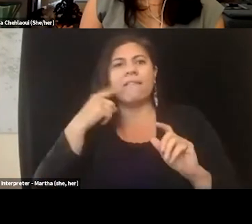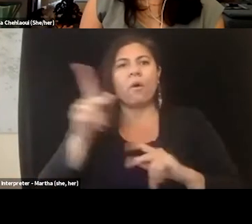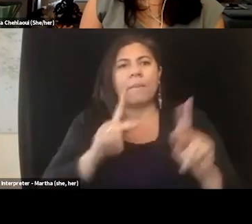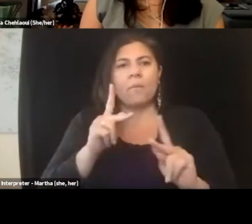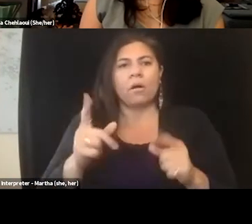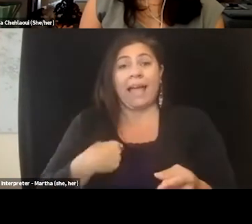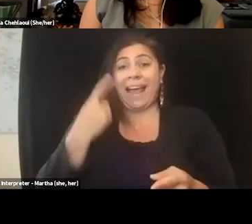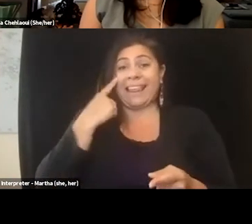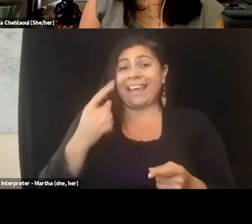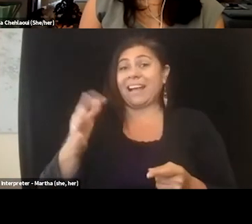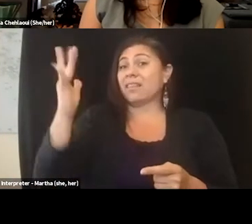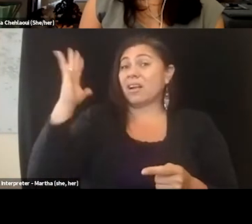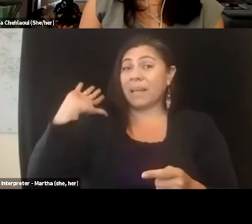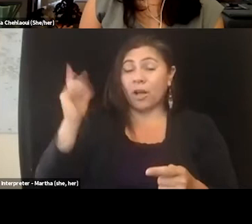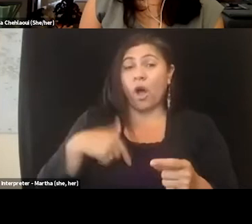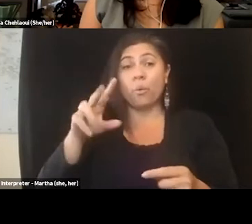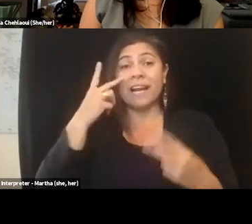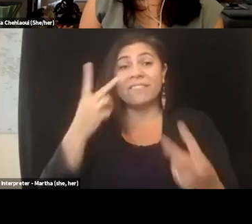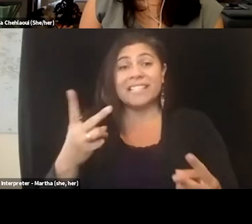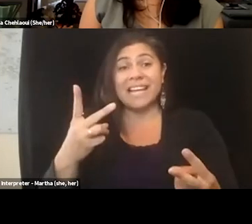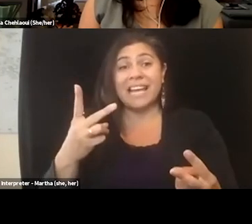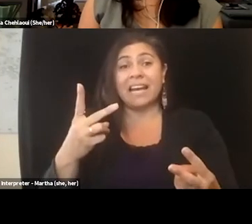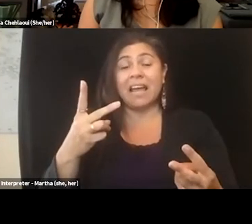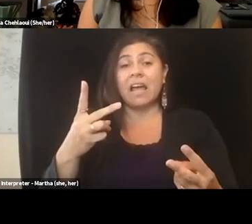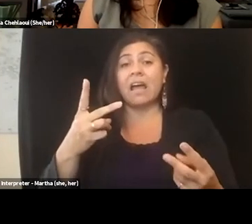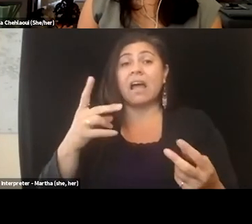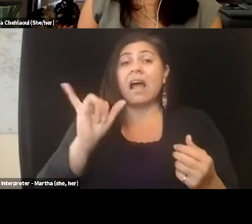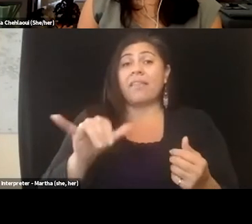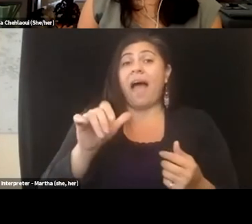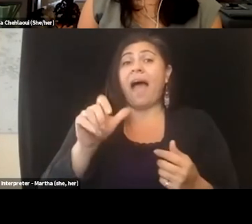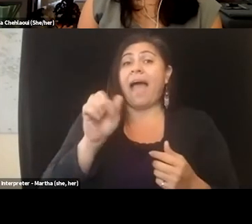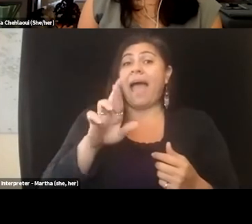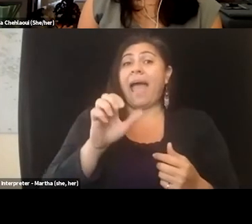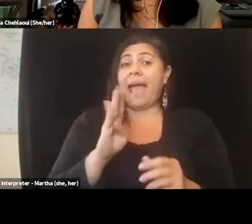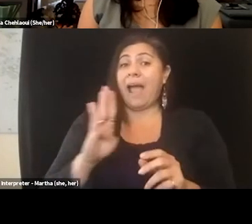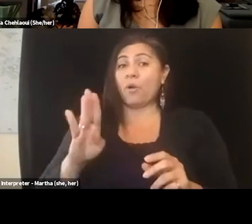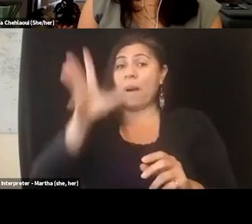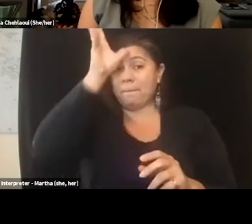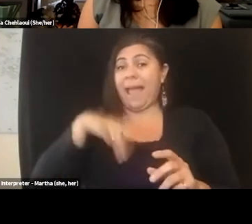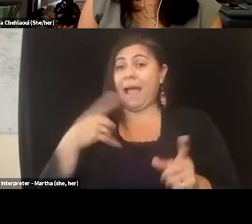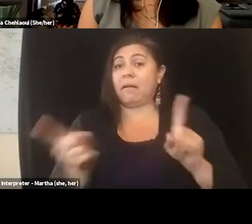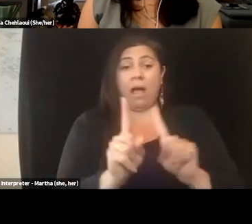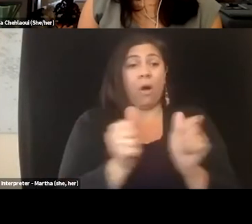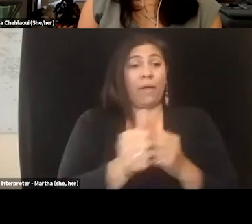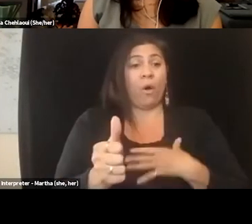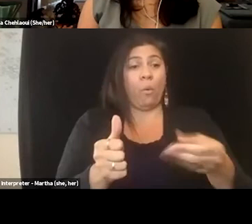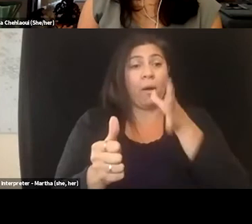society in its tracks. And so over time, people have become accustomed to that, as they should. You